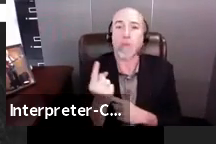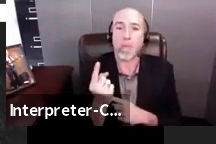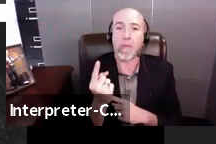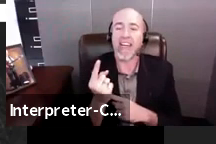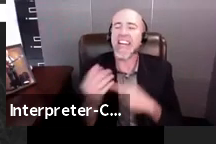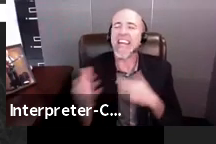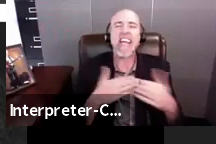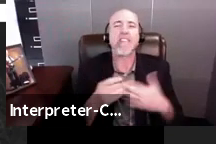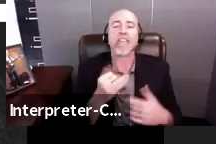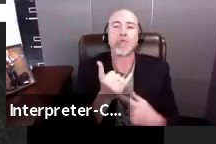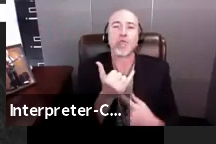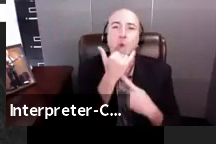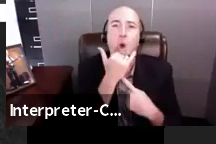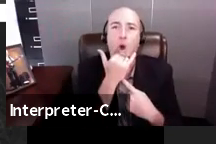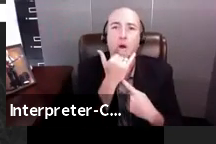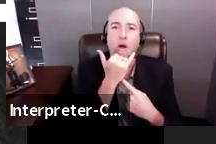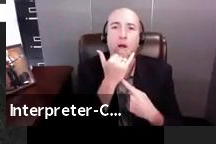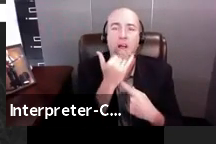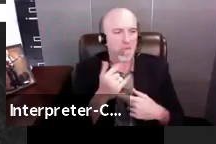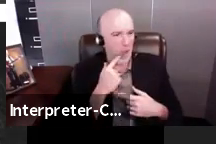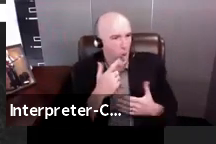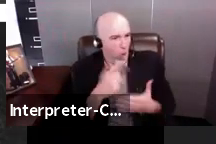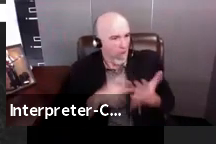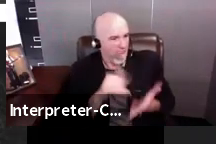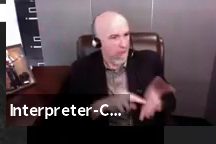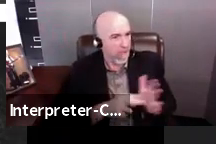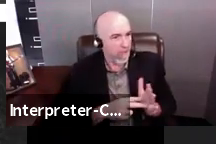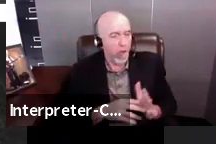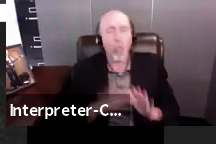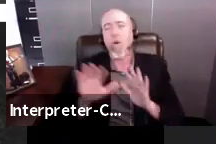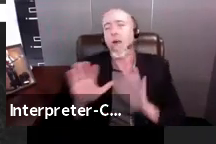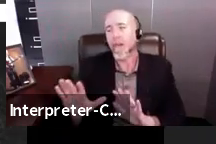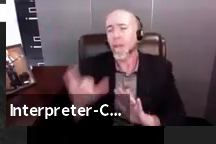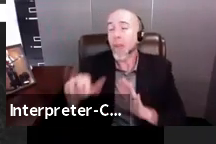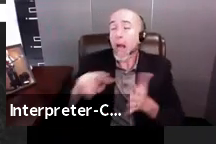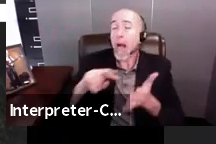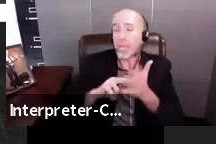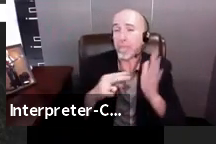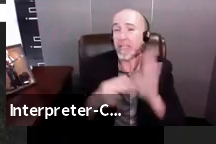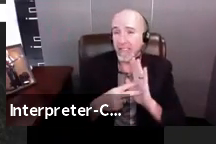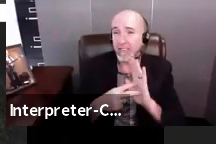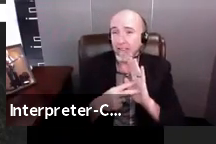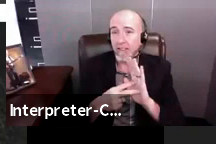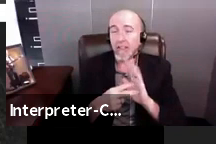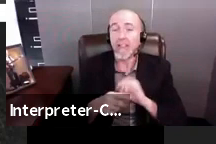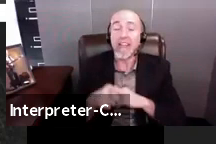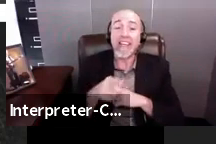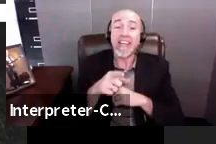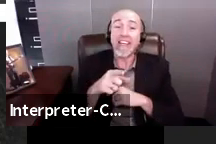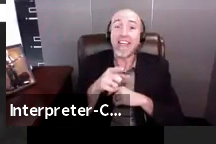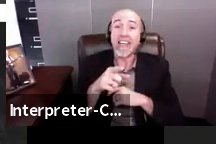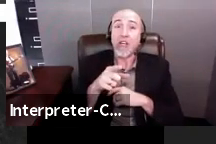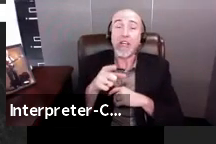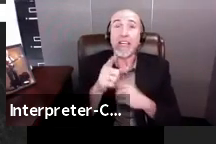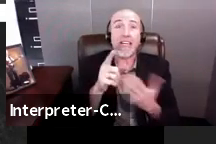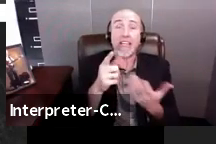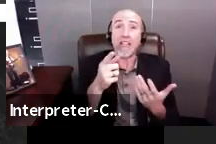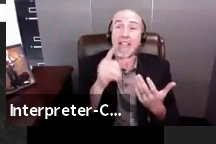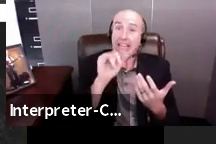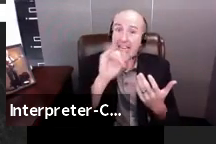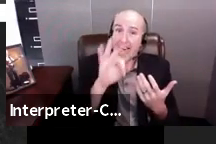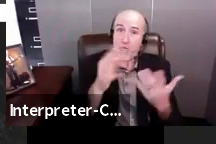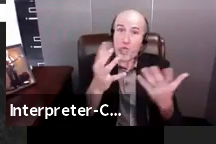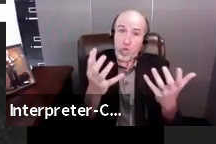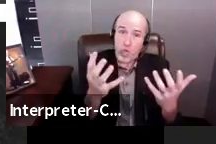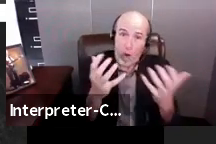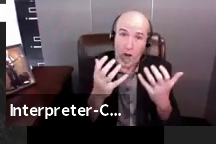wrong. And people say, oh, what does that mean? Well, that means that you know, again, if you want